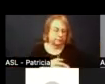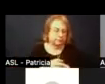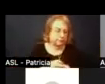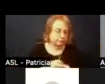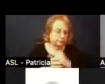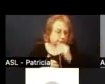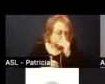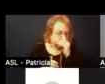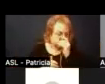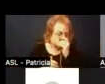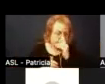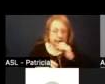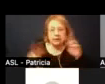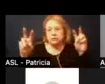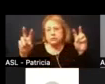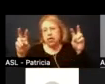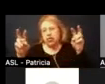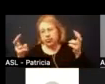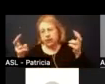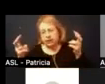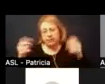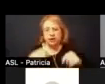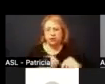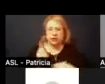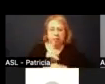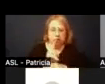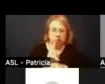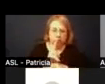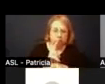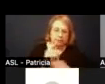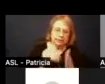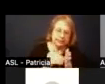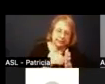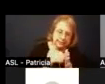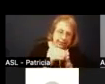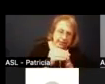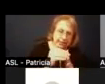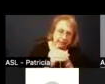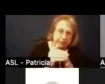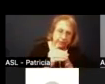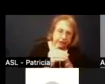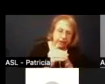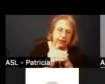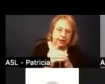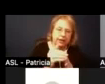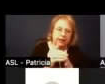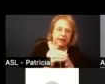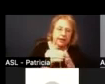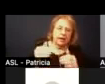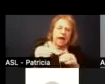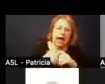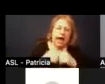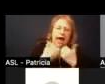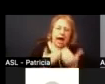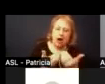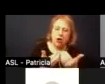thing a theme that we hit consistently as we were approving the 8086 and and esser funds the question is how are